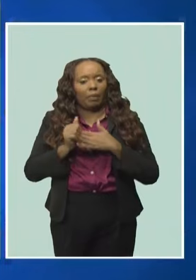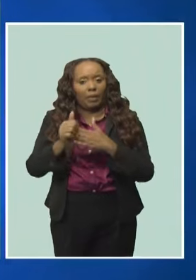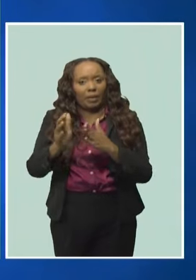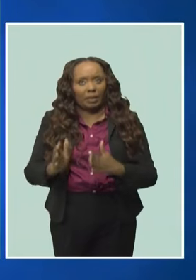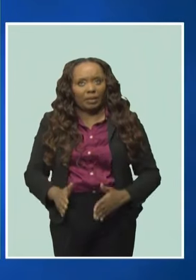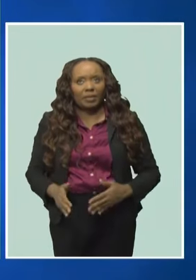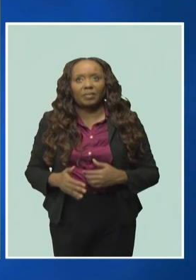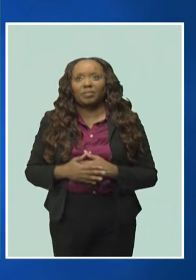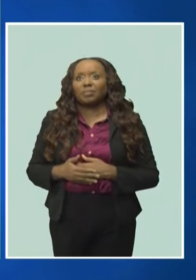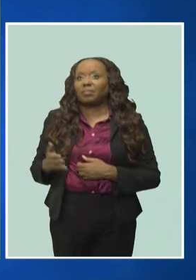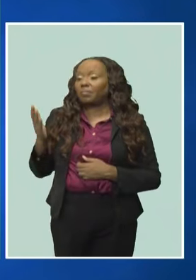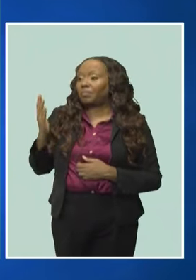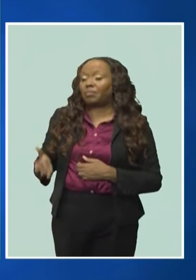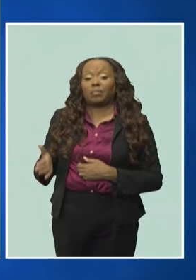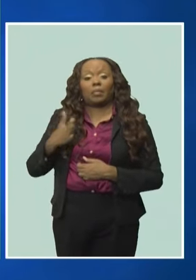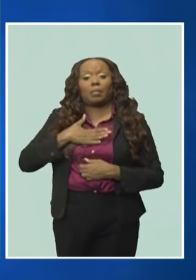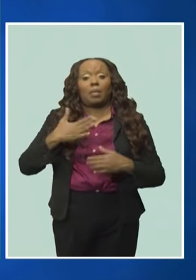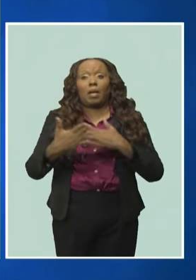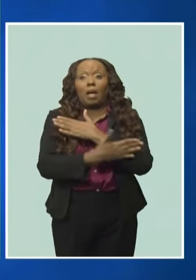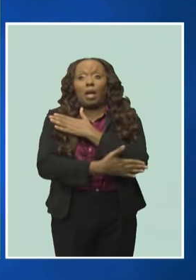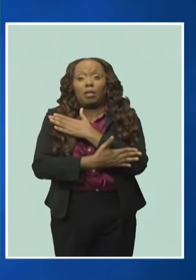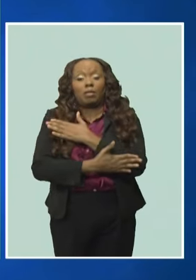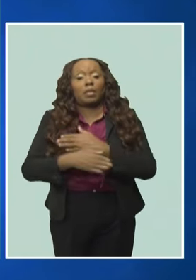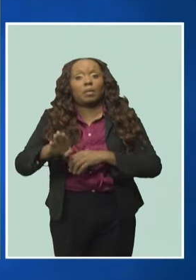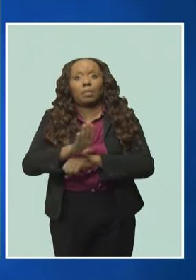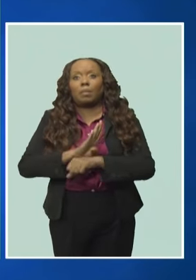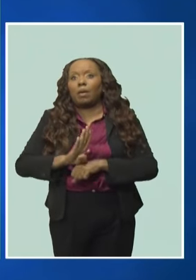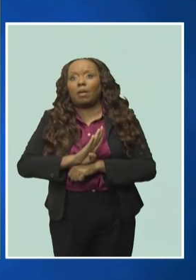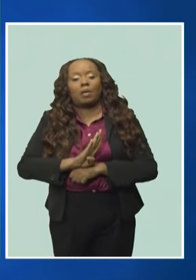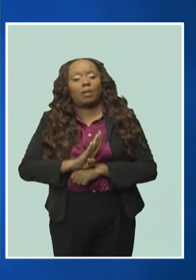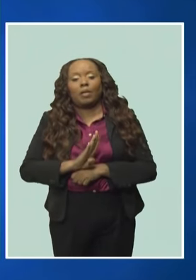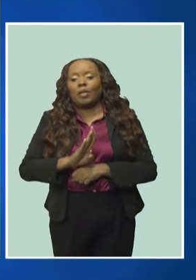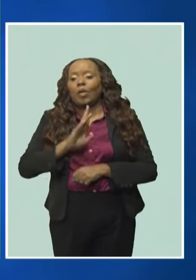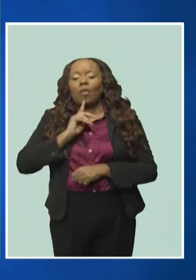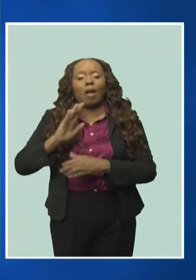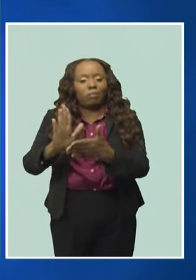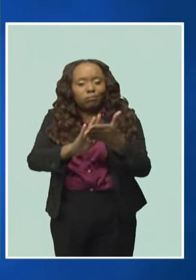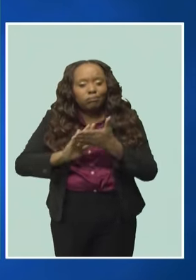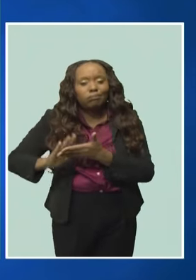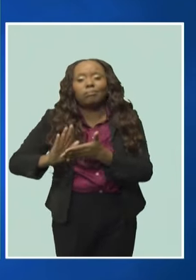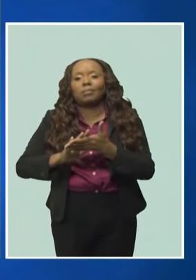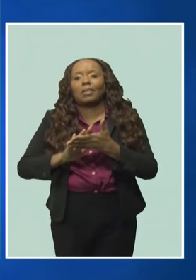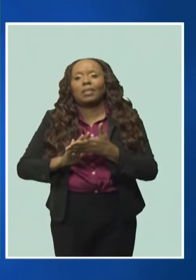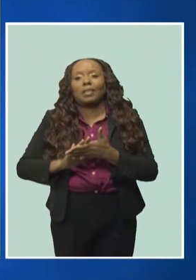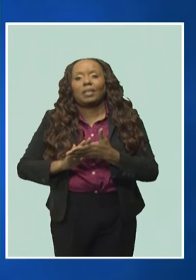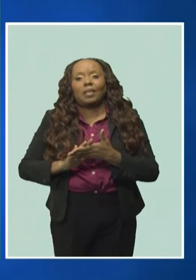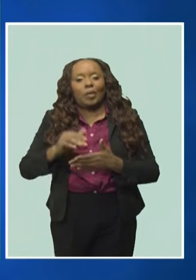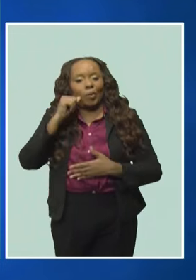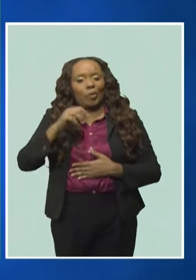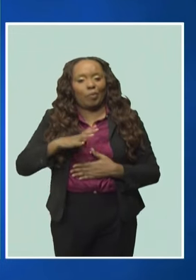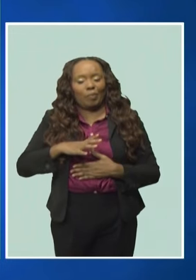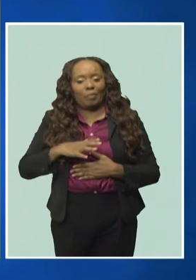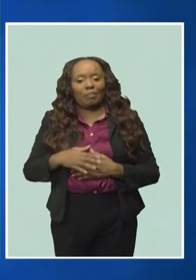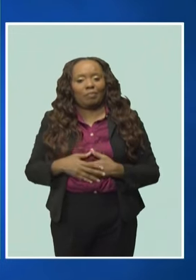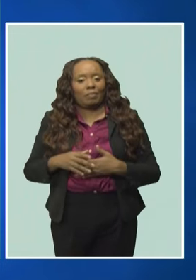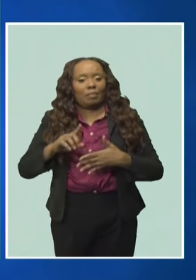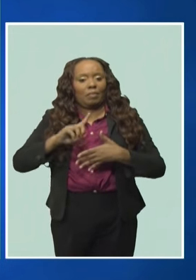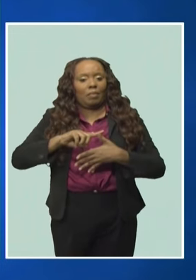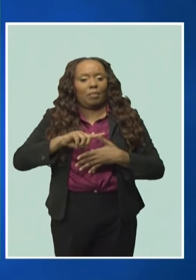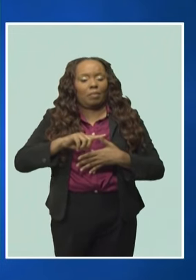My country, Barbados, is proud to recognize the inspiring role that our female president, Prime